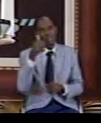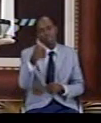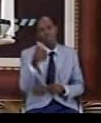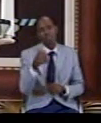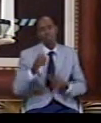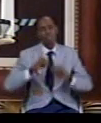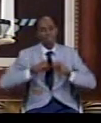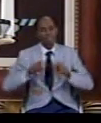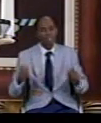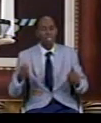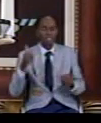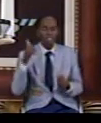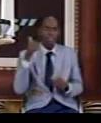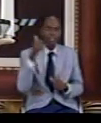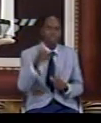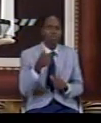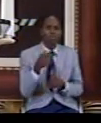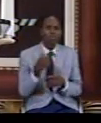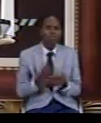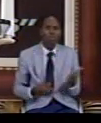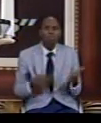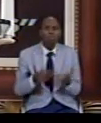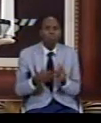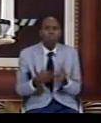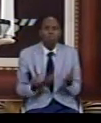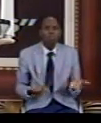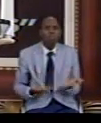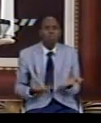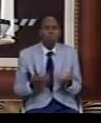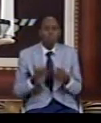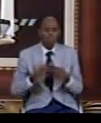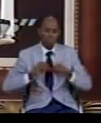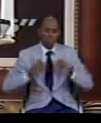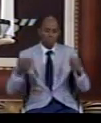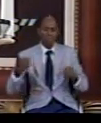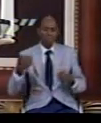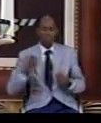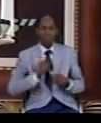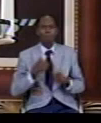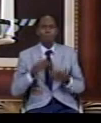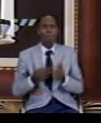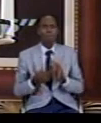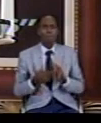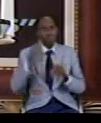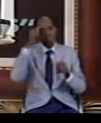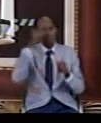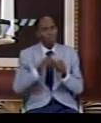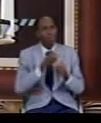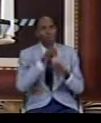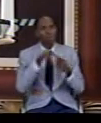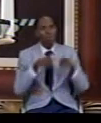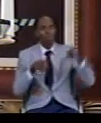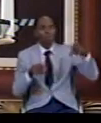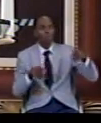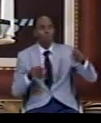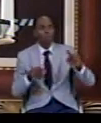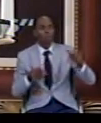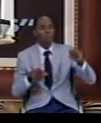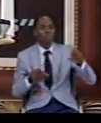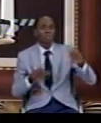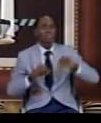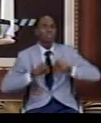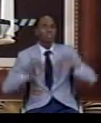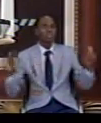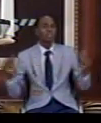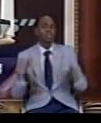deny himself. What does that mean to deny himself? You remember when Peter denied the Lord